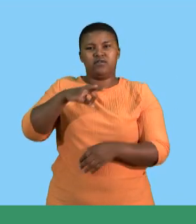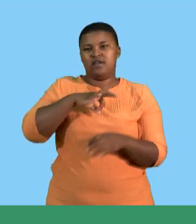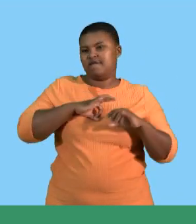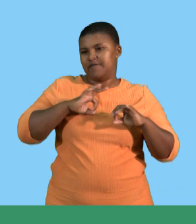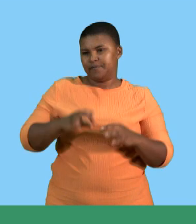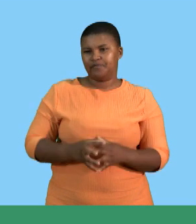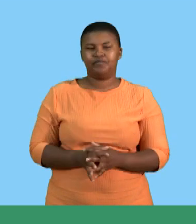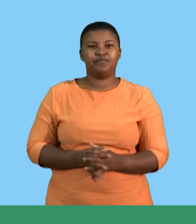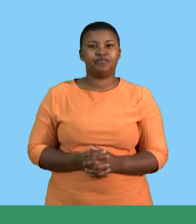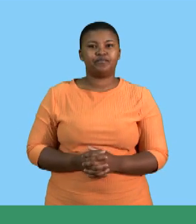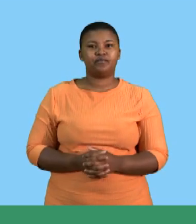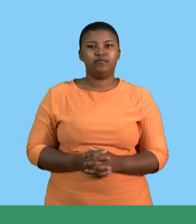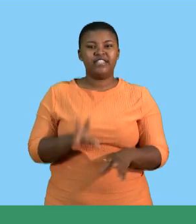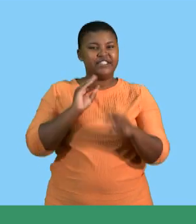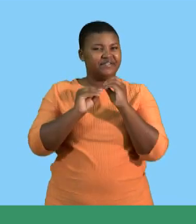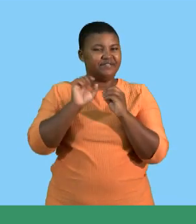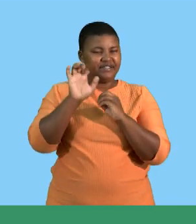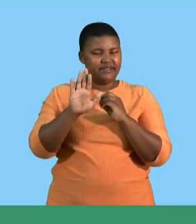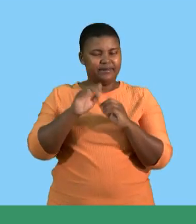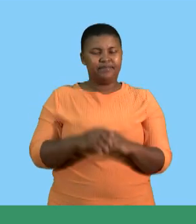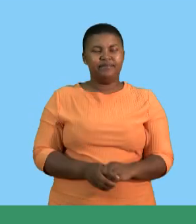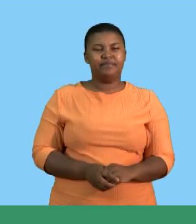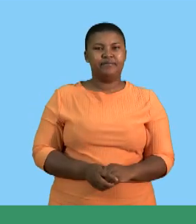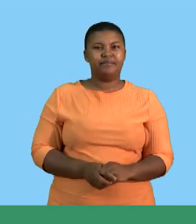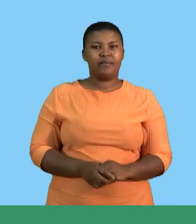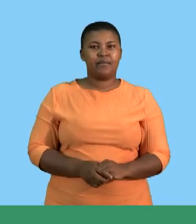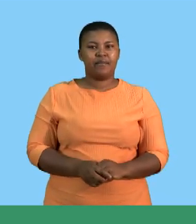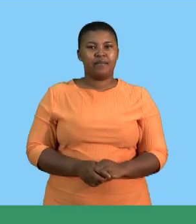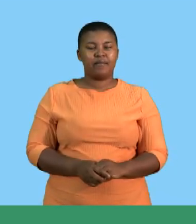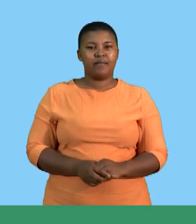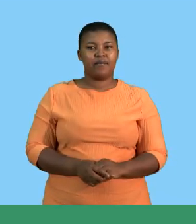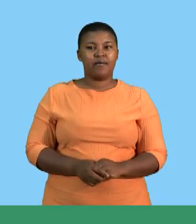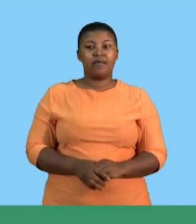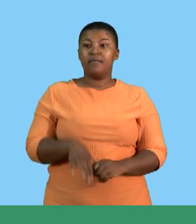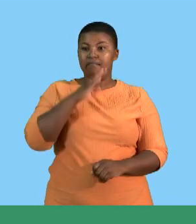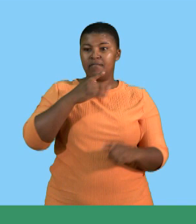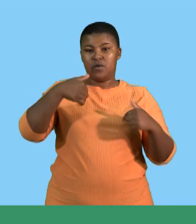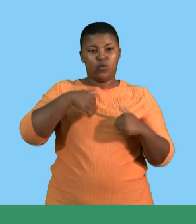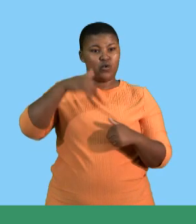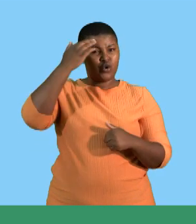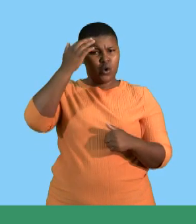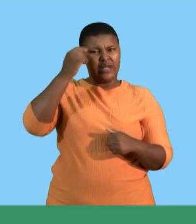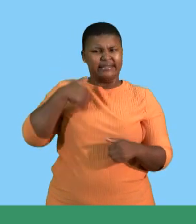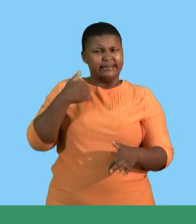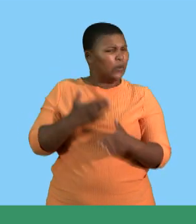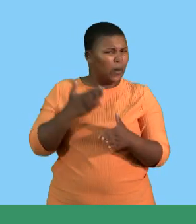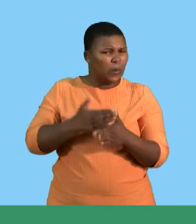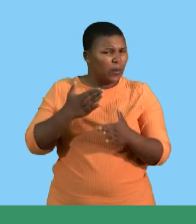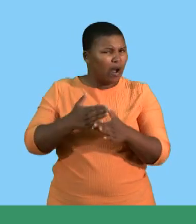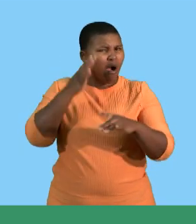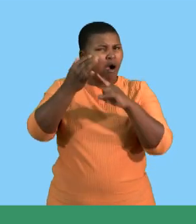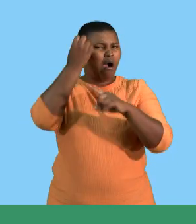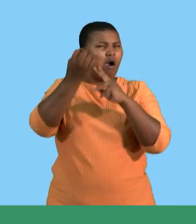wrote objection. Let me just correct that. Objectives. There we go. For us to know what we are working towards in the